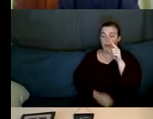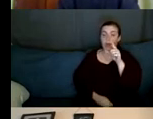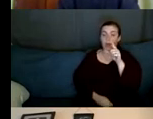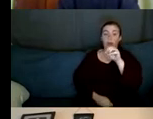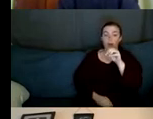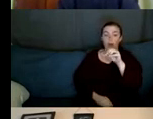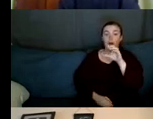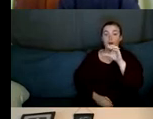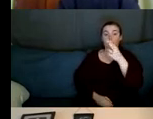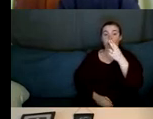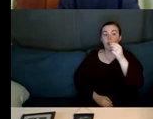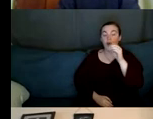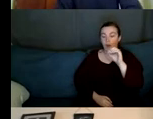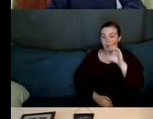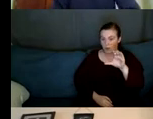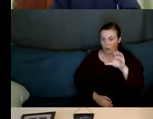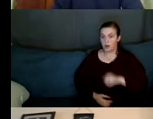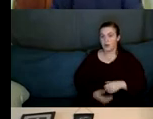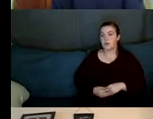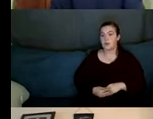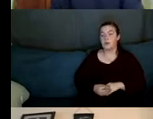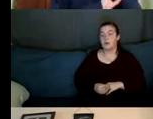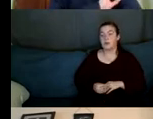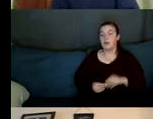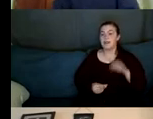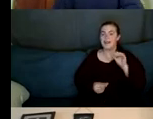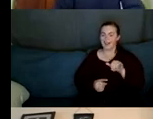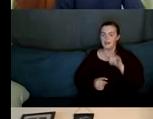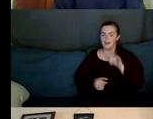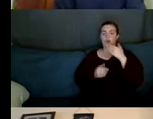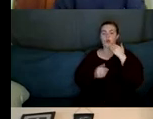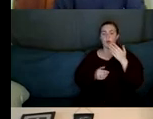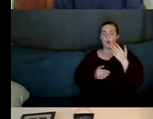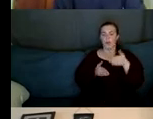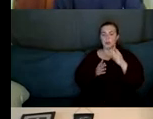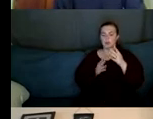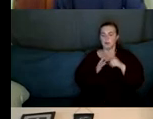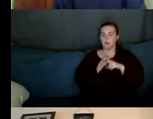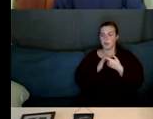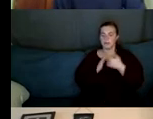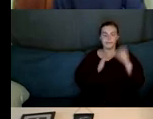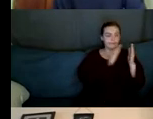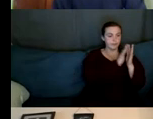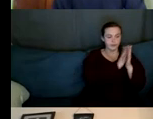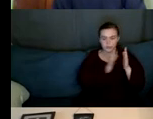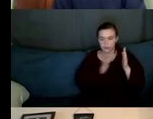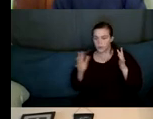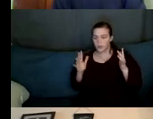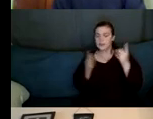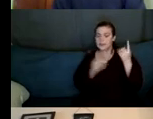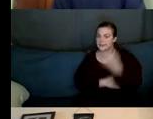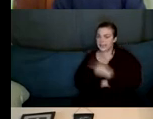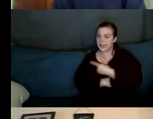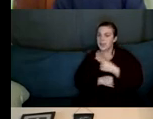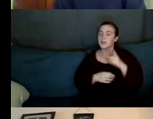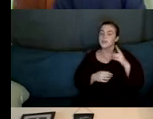So that's a really nice place to start. And when you think about if we're going across kind of that 24-hour, as we move on in this